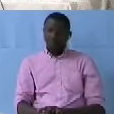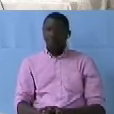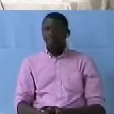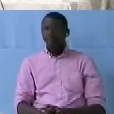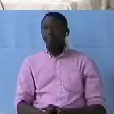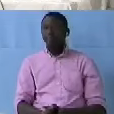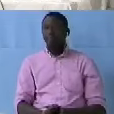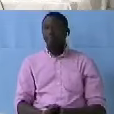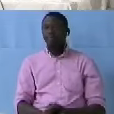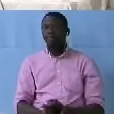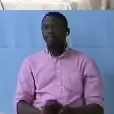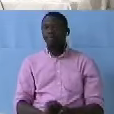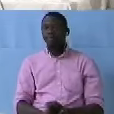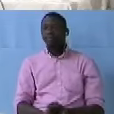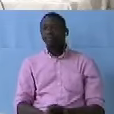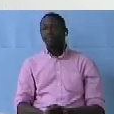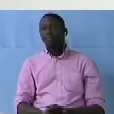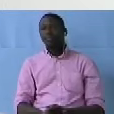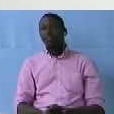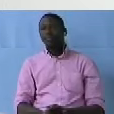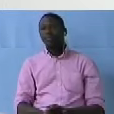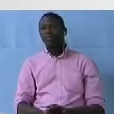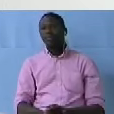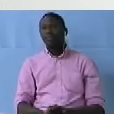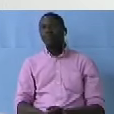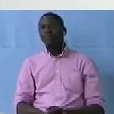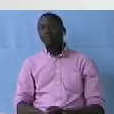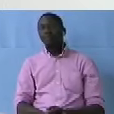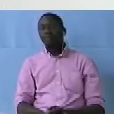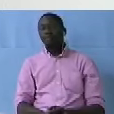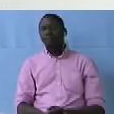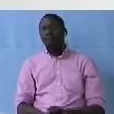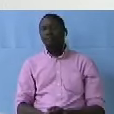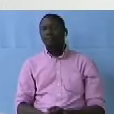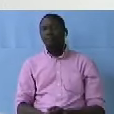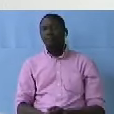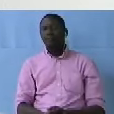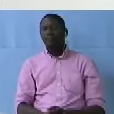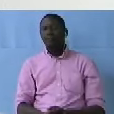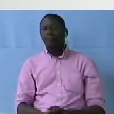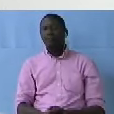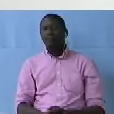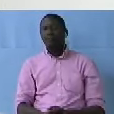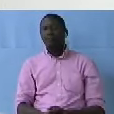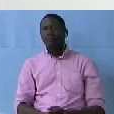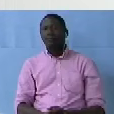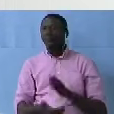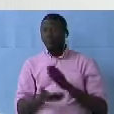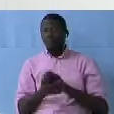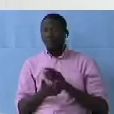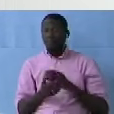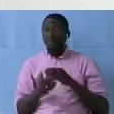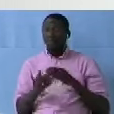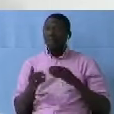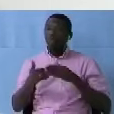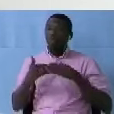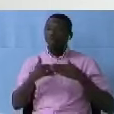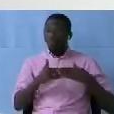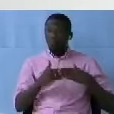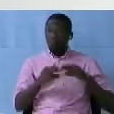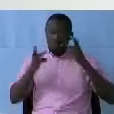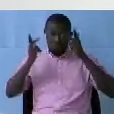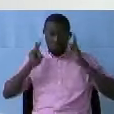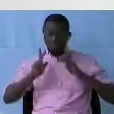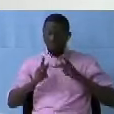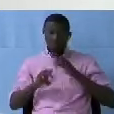awray. In fact, the act is very explicit and the code of conduct. The patient has the right